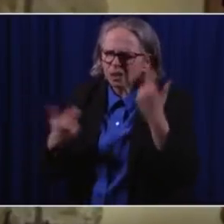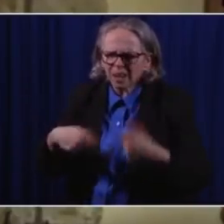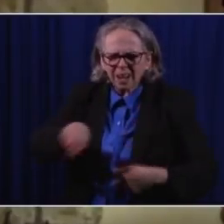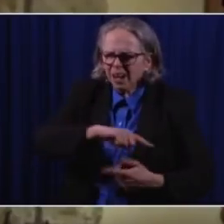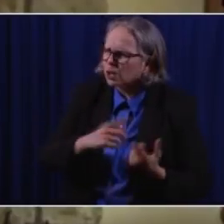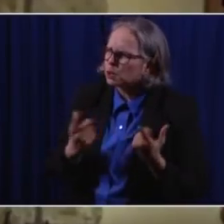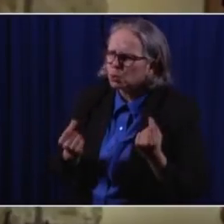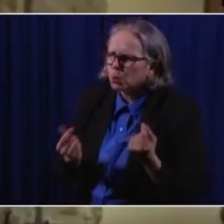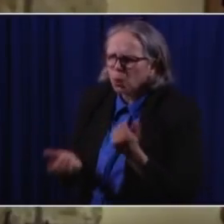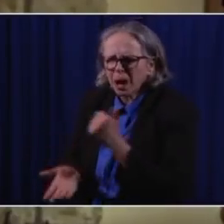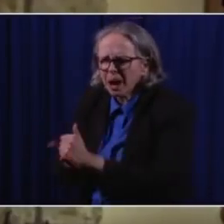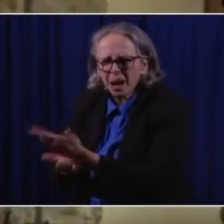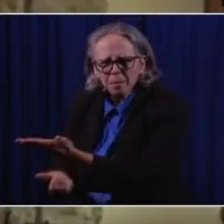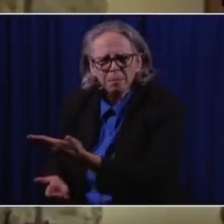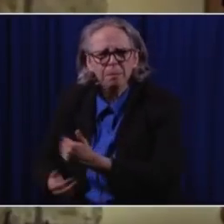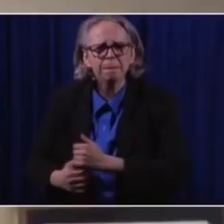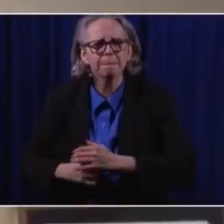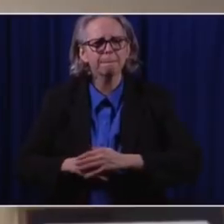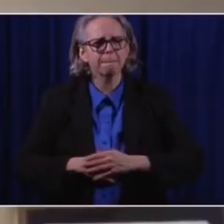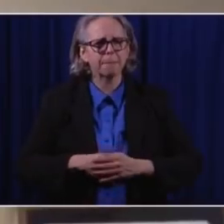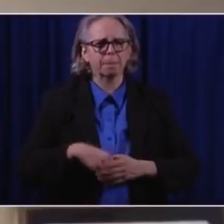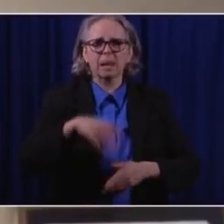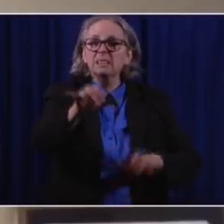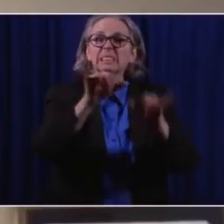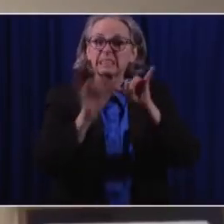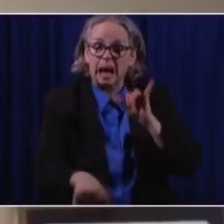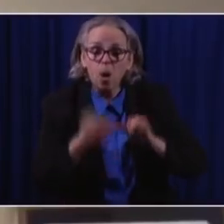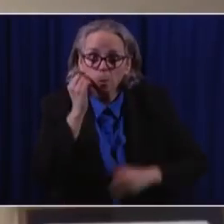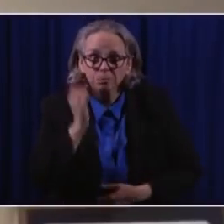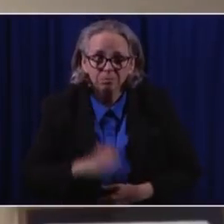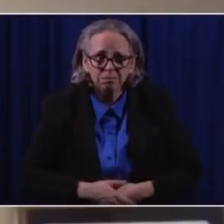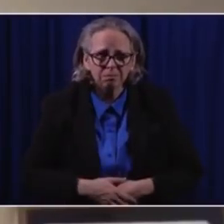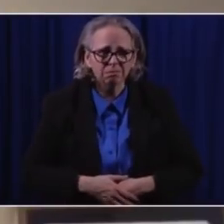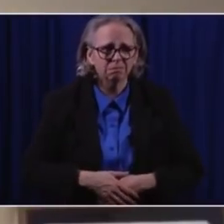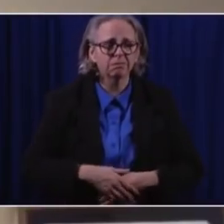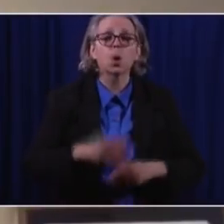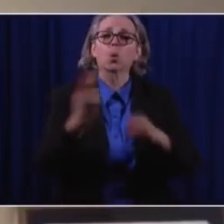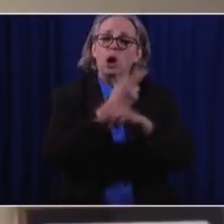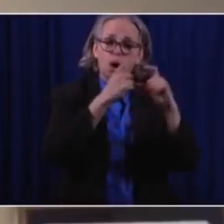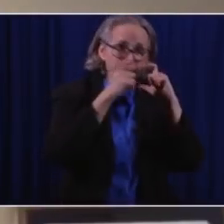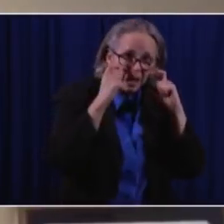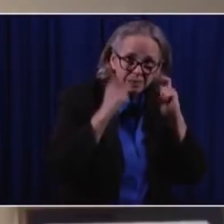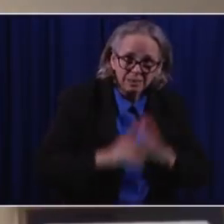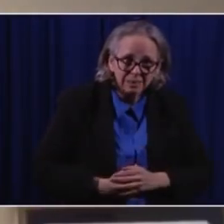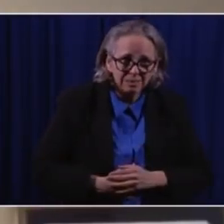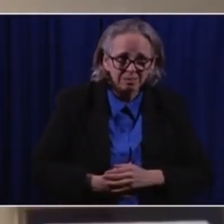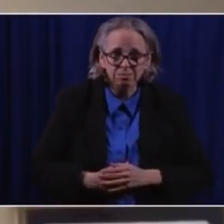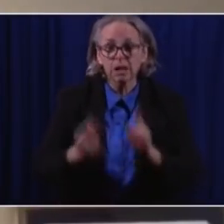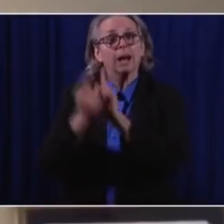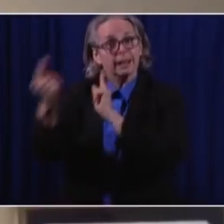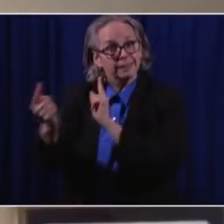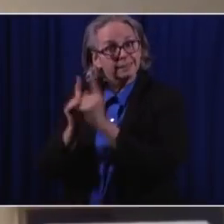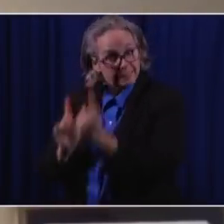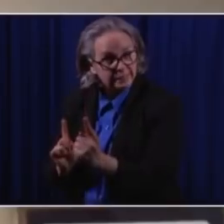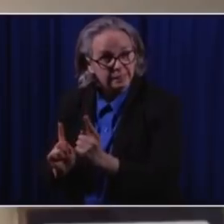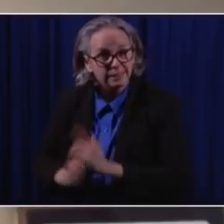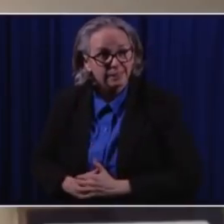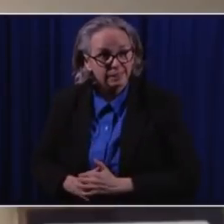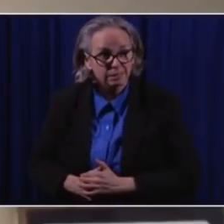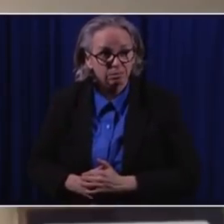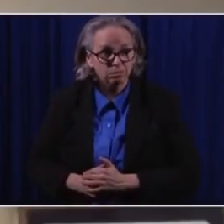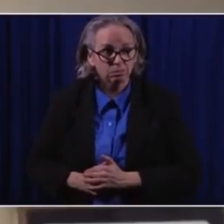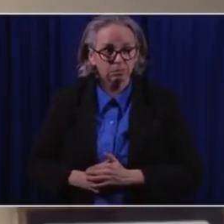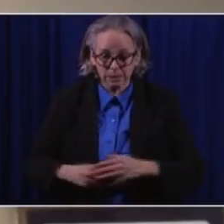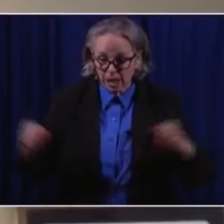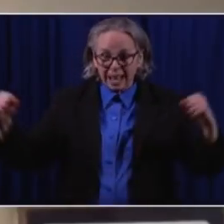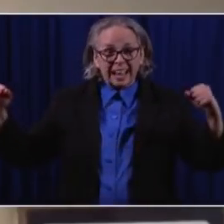do? Stay home, wear your mask when you go out, stay socially distanced, and do not gather for